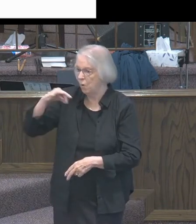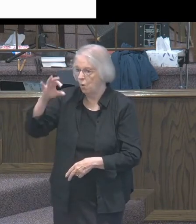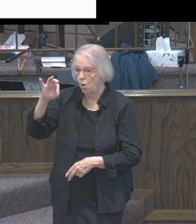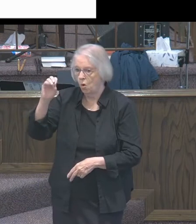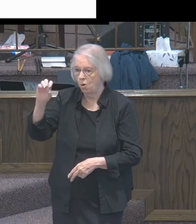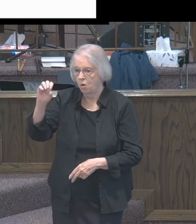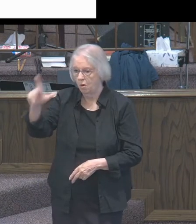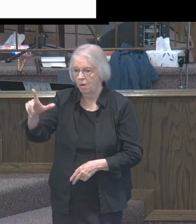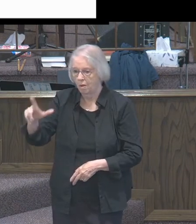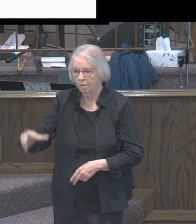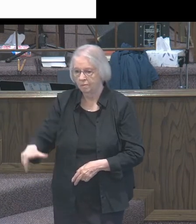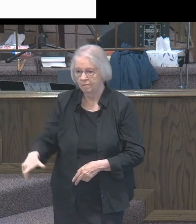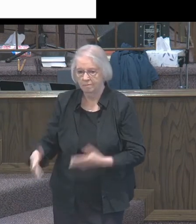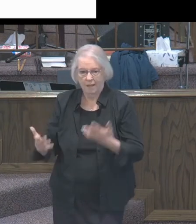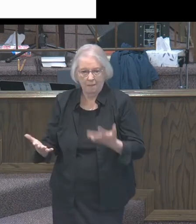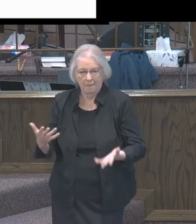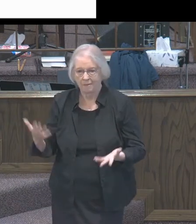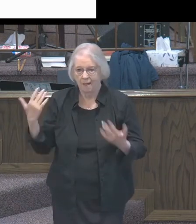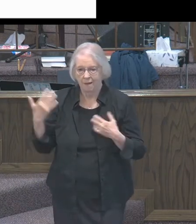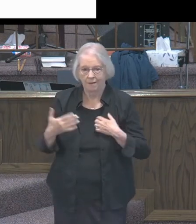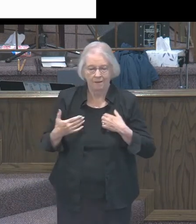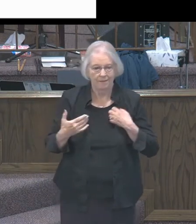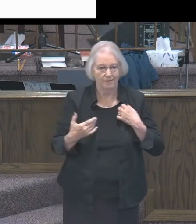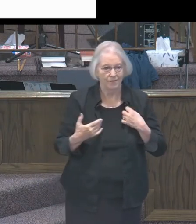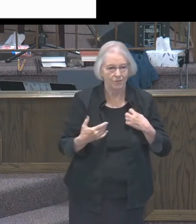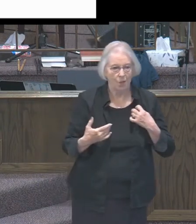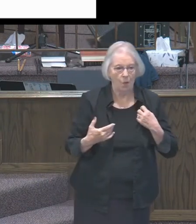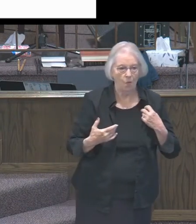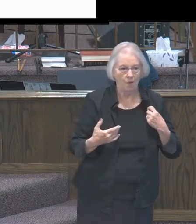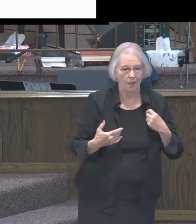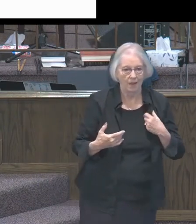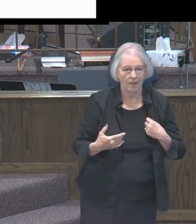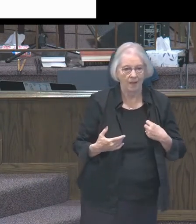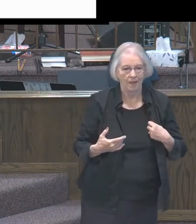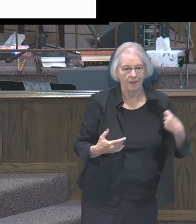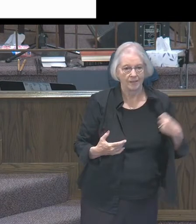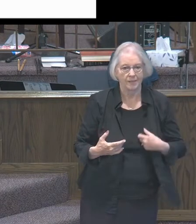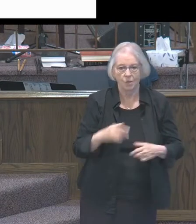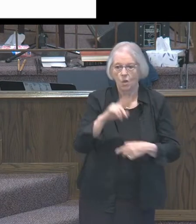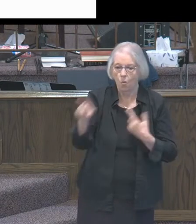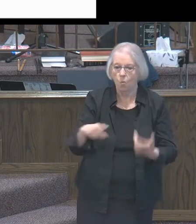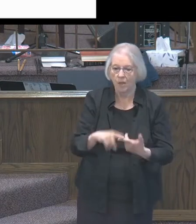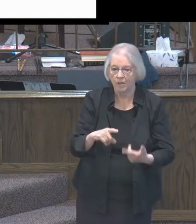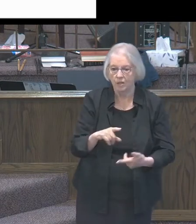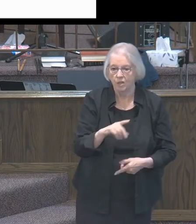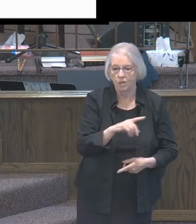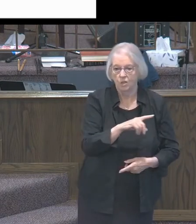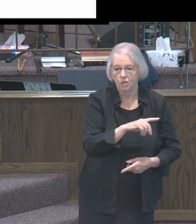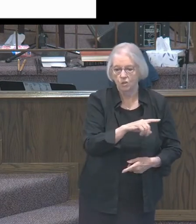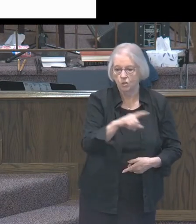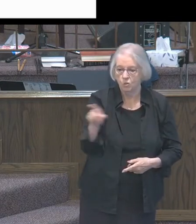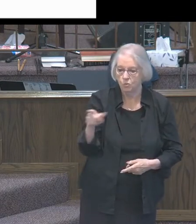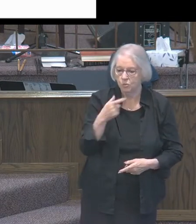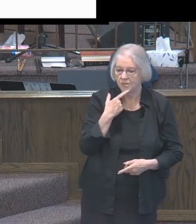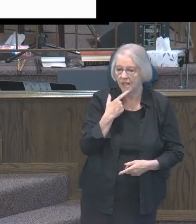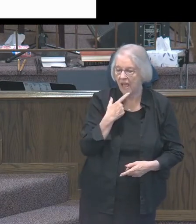shall be in danger of hellfire. And what that means is when you say something like, you fool,